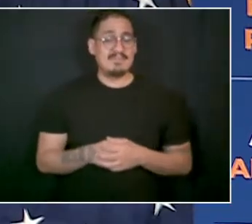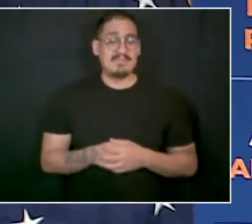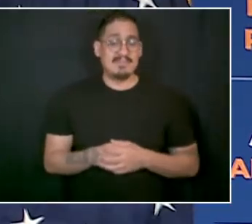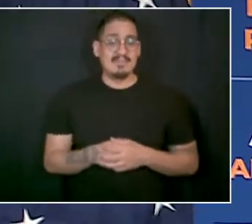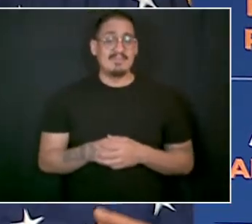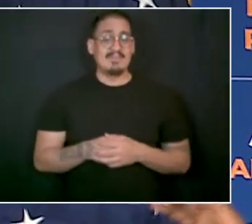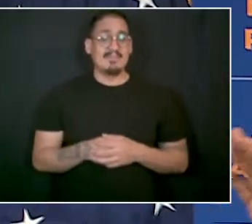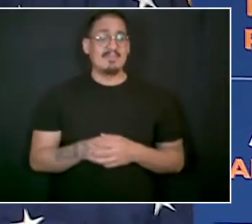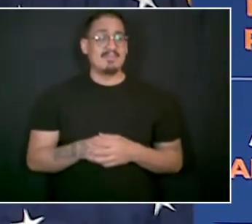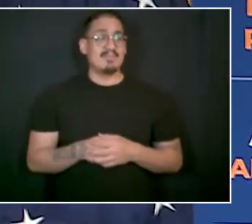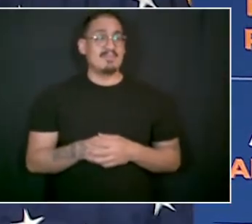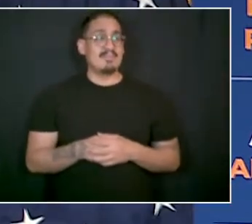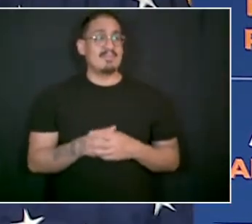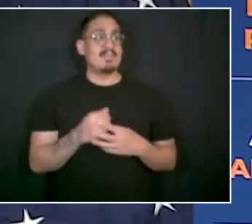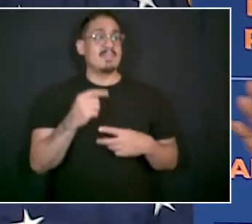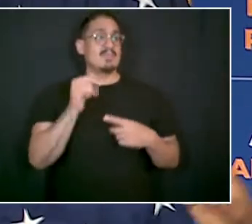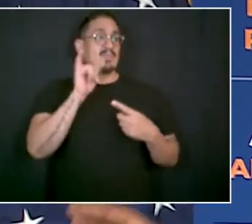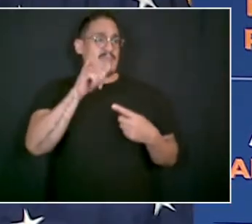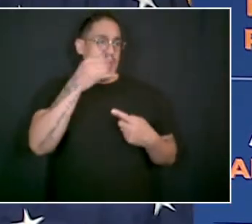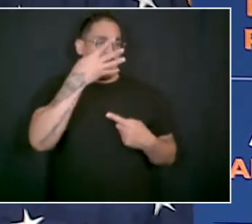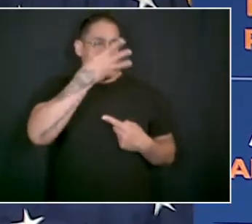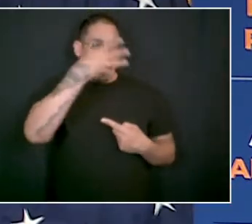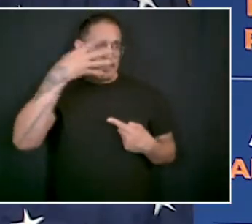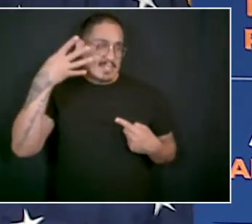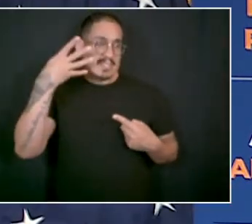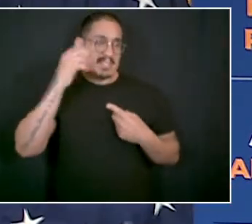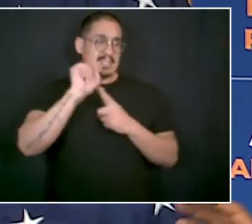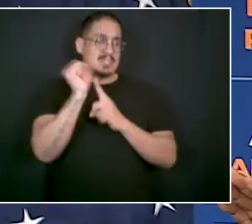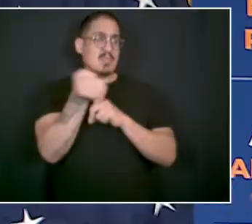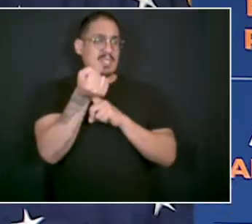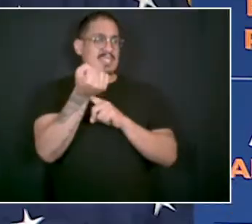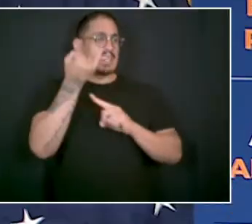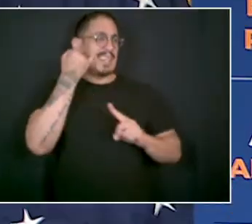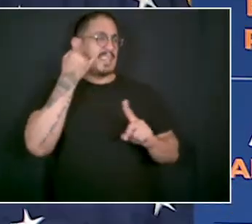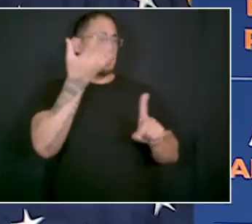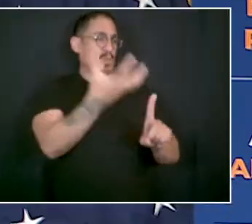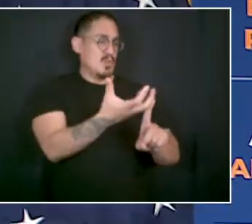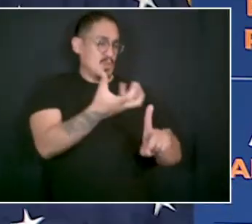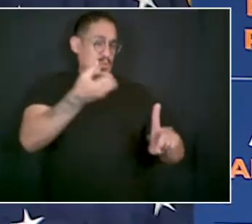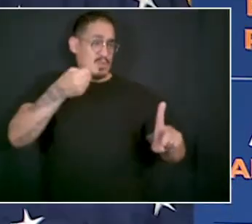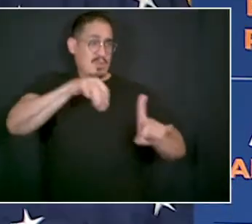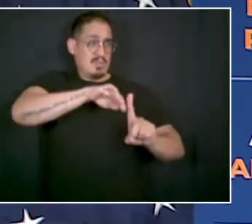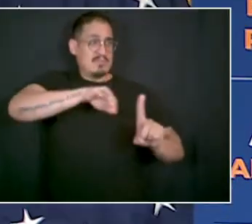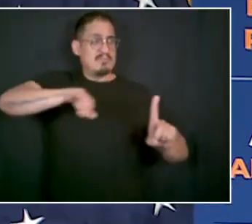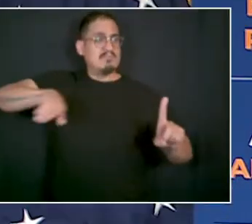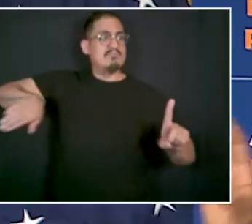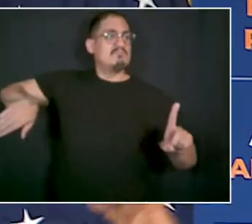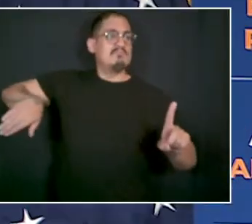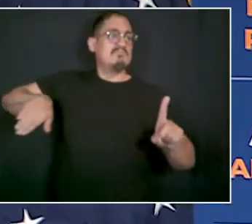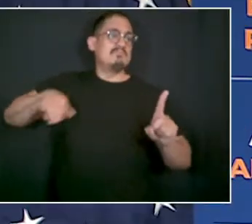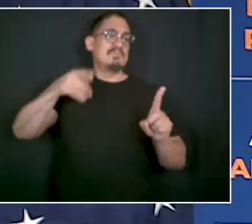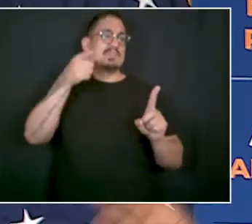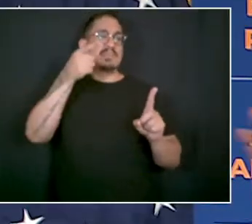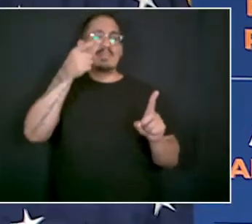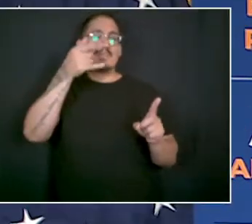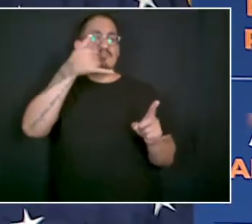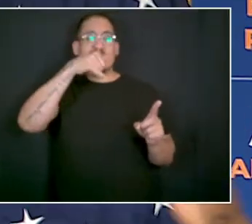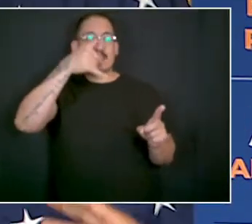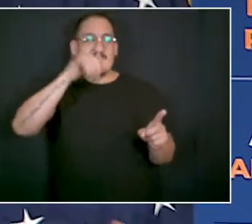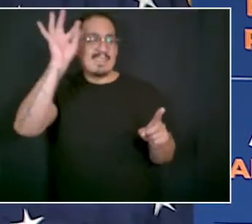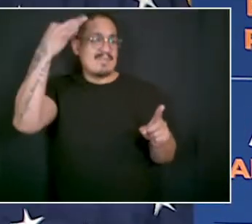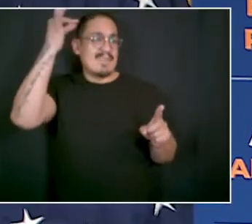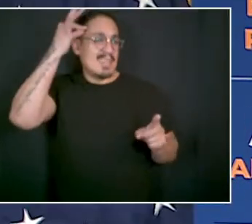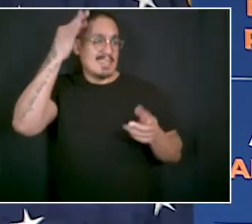and asylum seekers in this bogus federal case, and just say, wait a minute, let's just analyze this guy just based on the facts, not the stuff